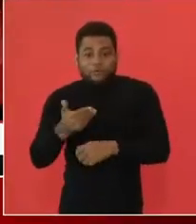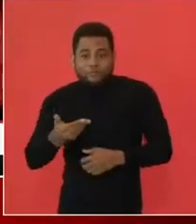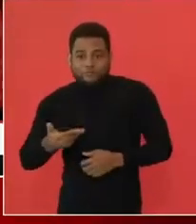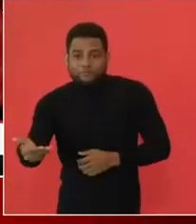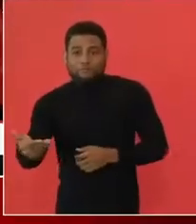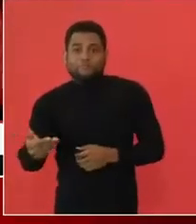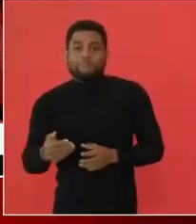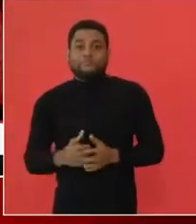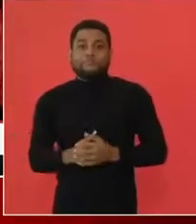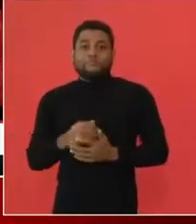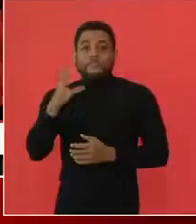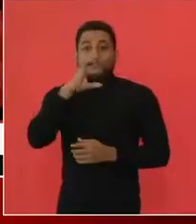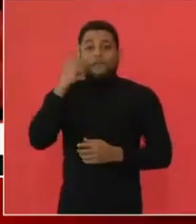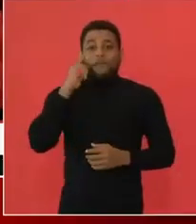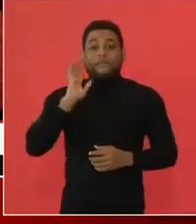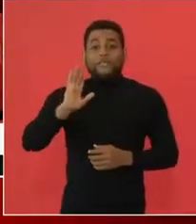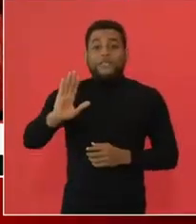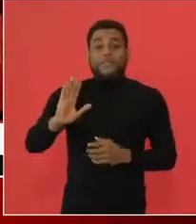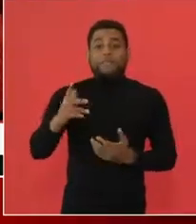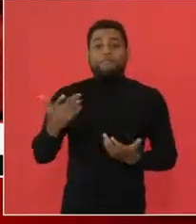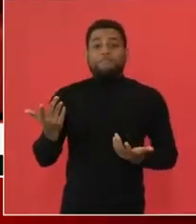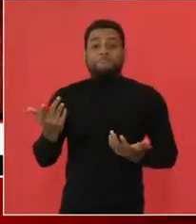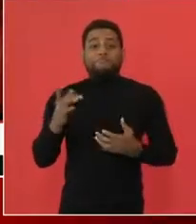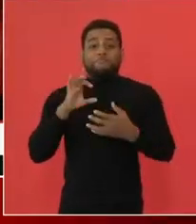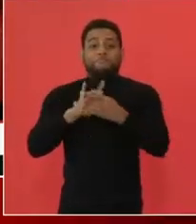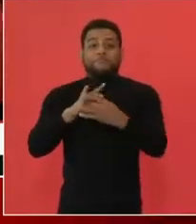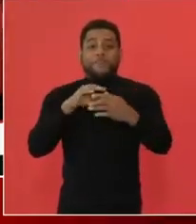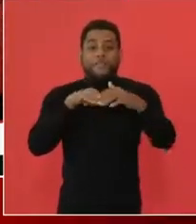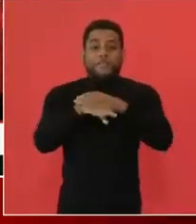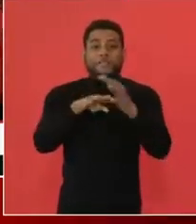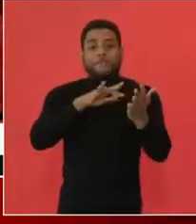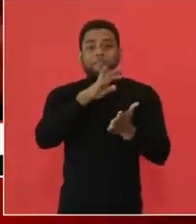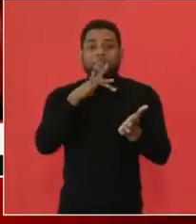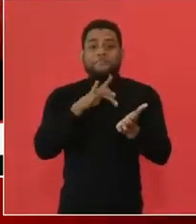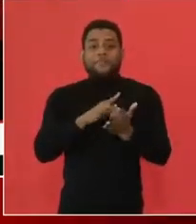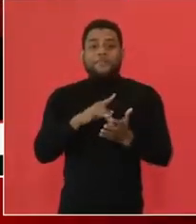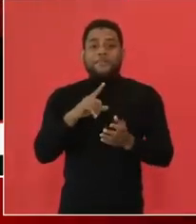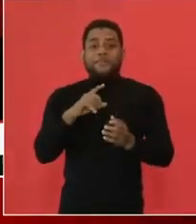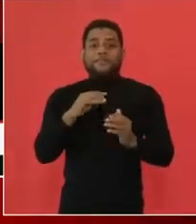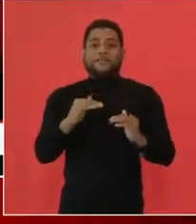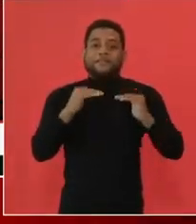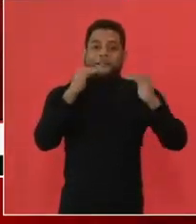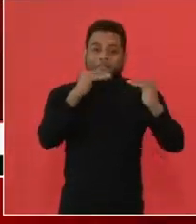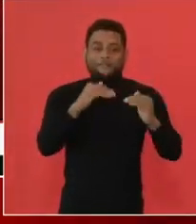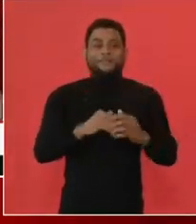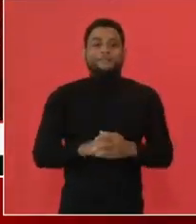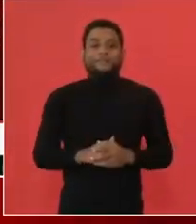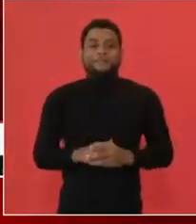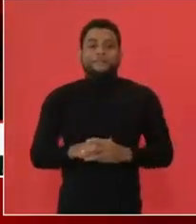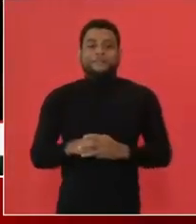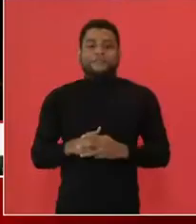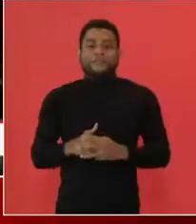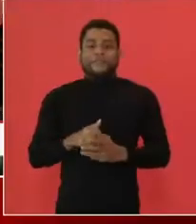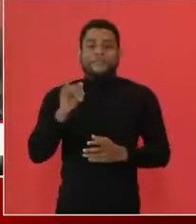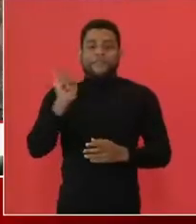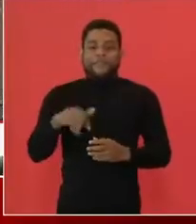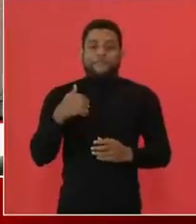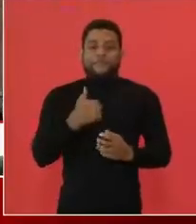find their pathway to the middle class. And that is what we do at DOES.